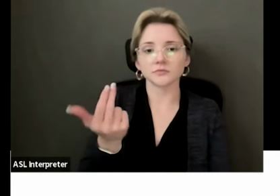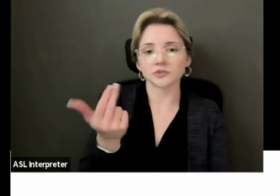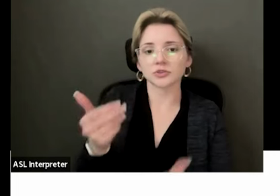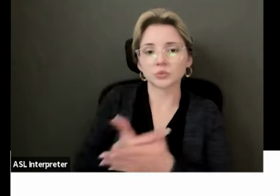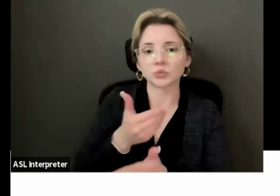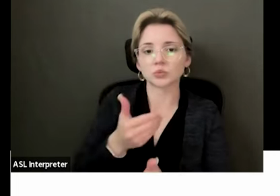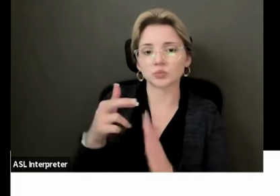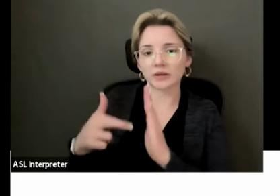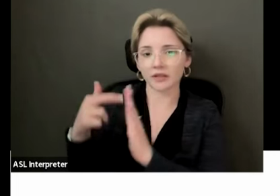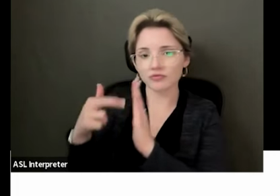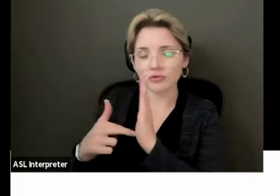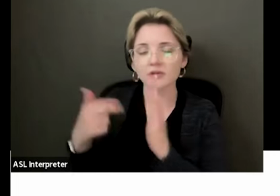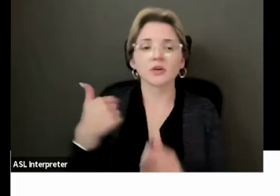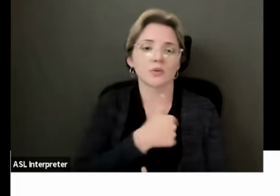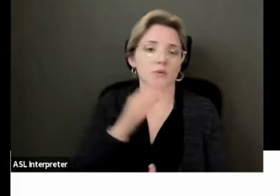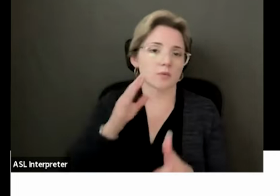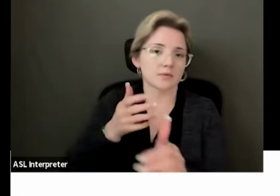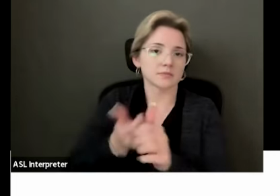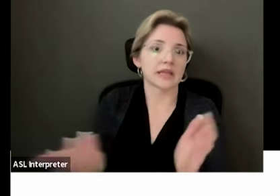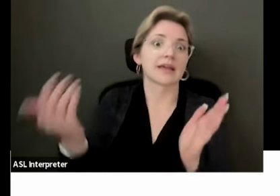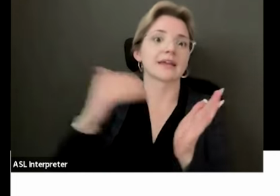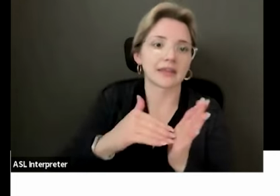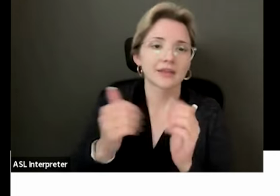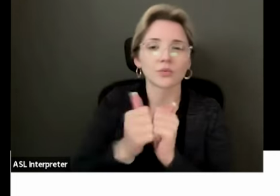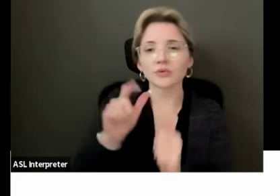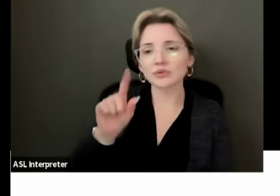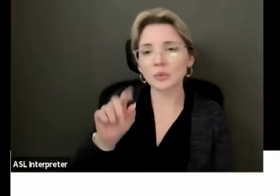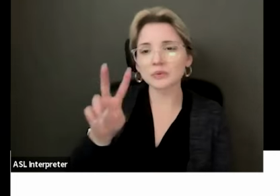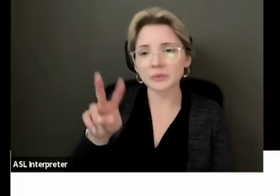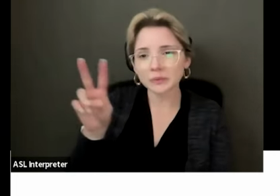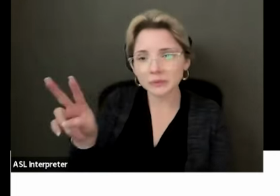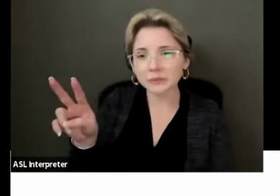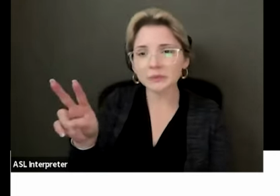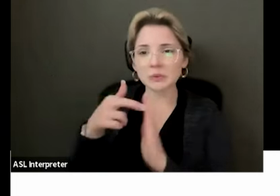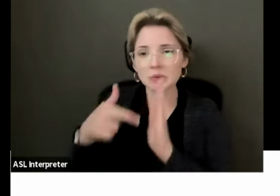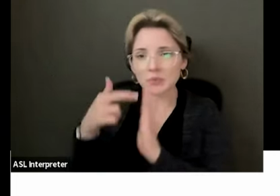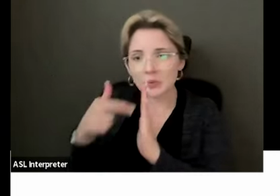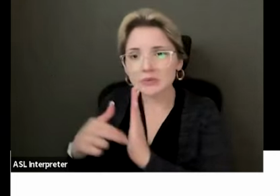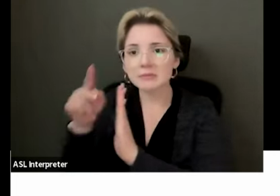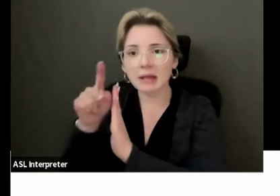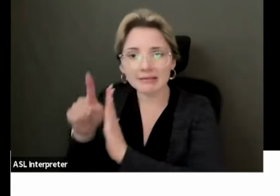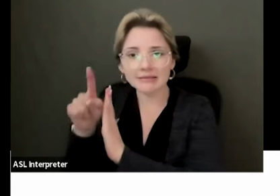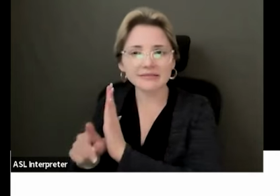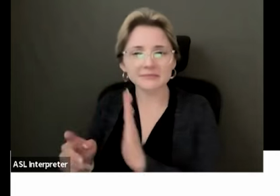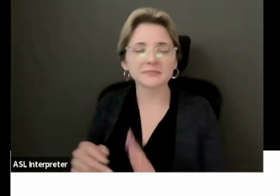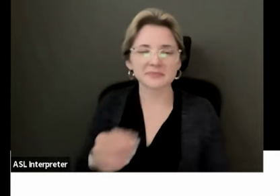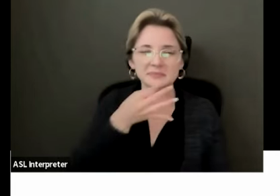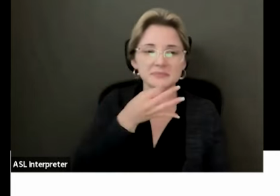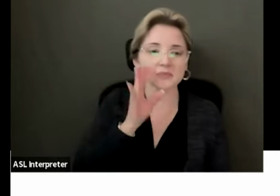updating those, and then we'll update them again with our 2022 regulations as well. We